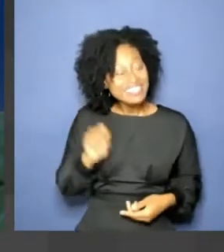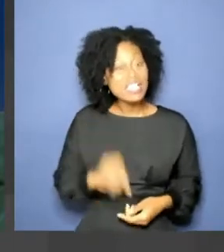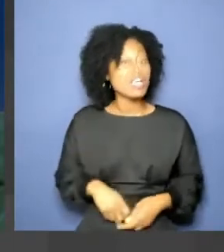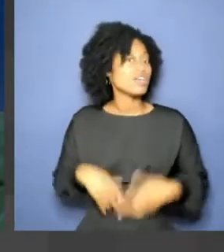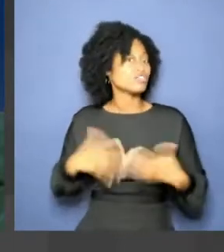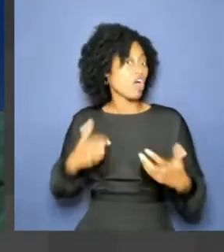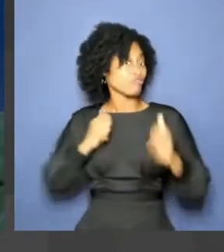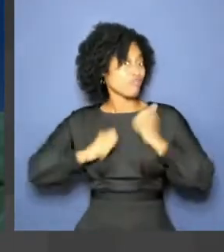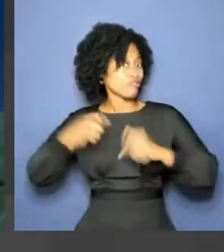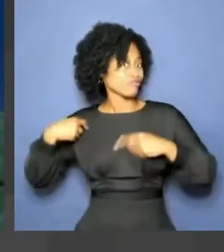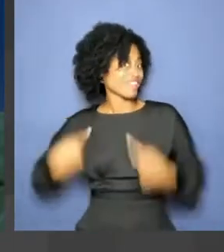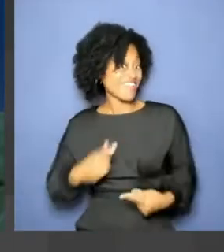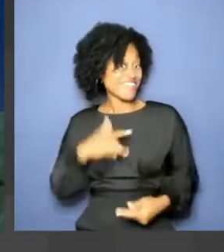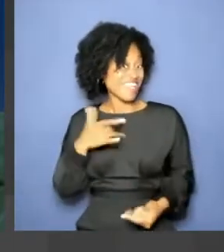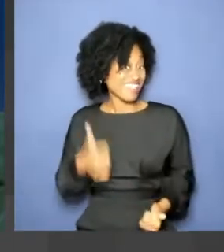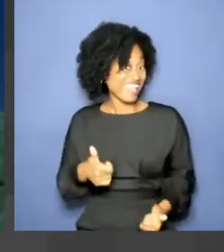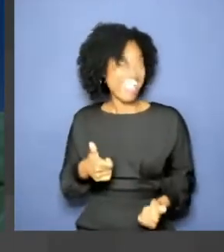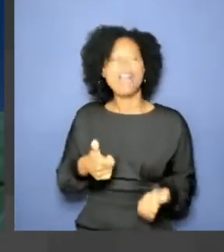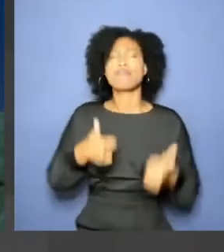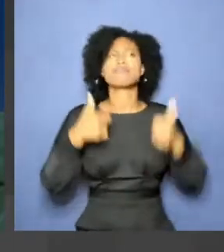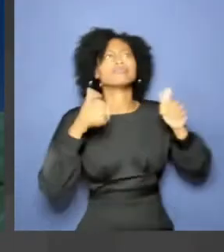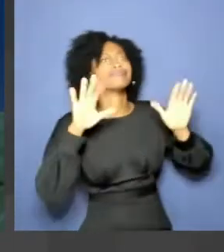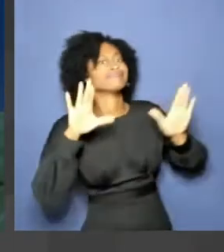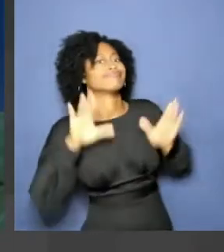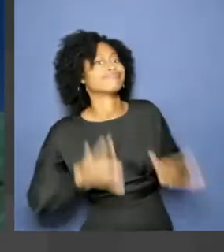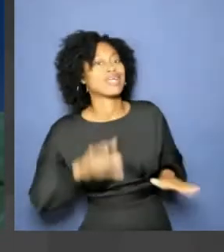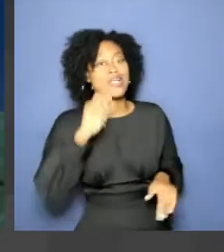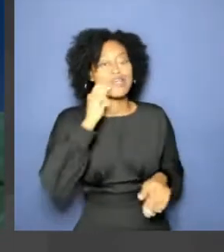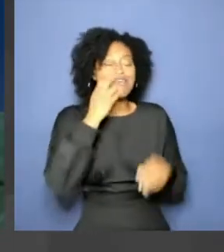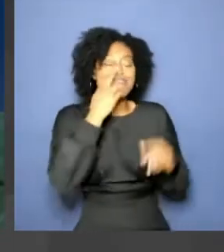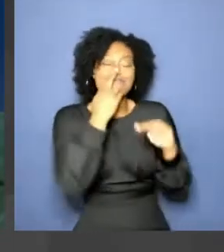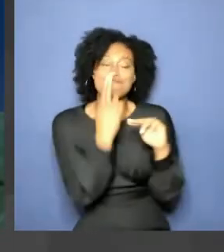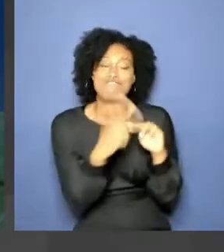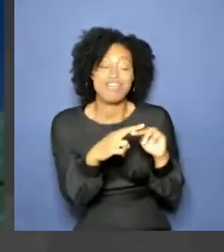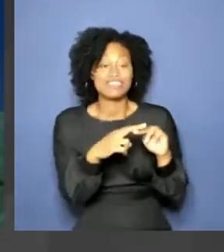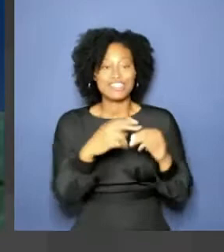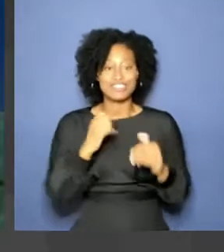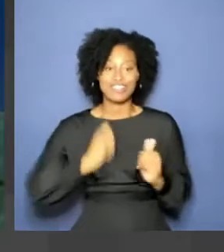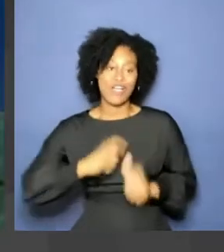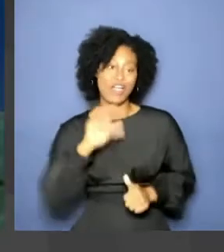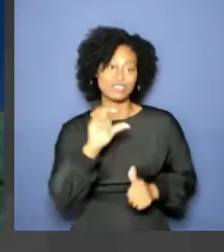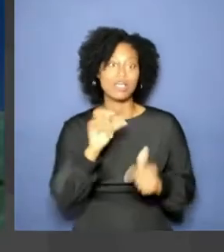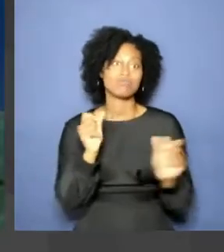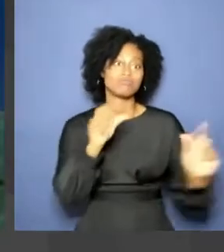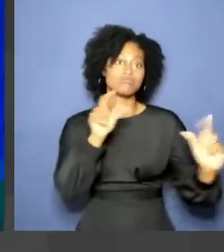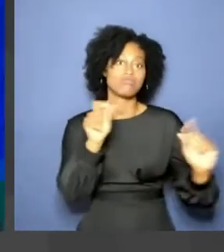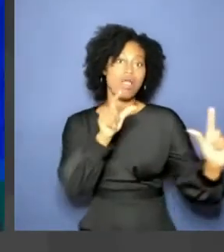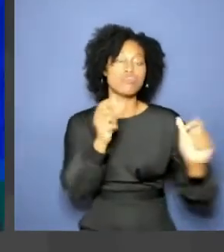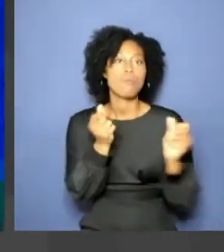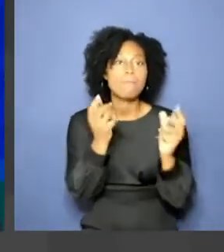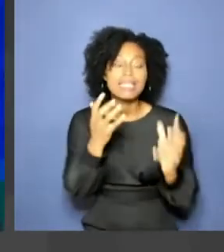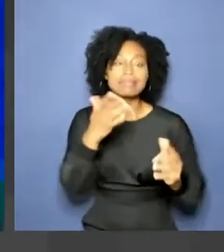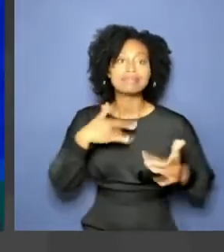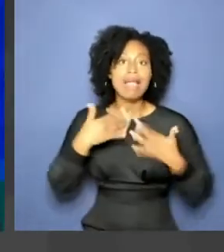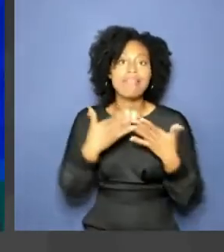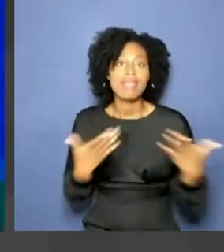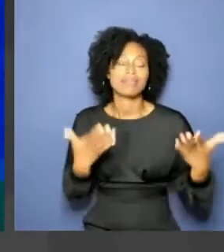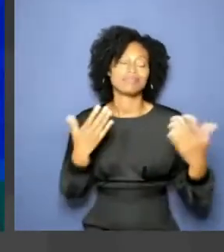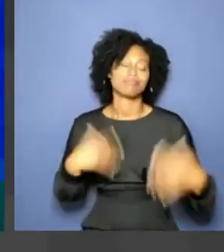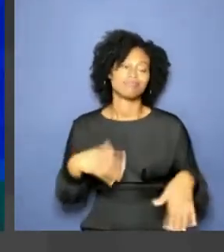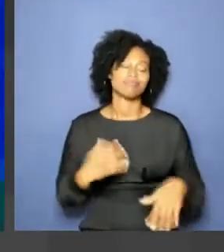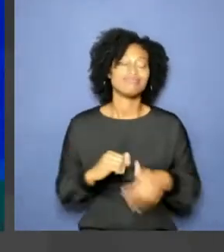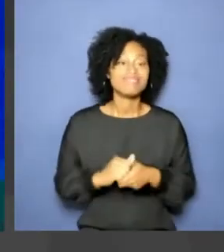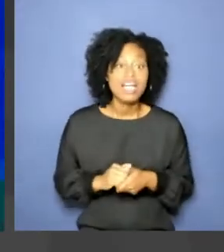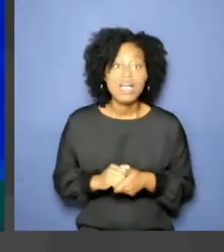you? Super good. Like, I think it's a really fun show. And also, of course, we've shown so many exciting things. Absolutely. I mean, I'm